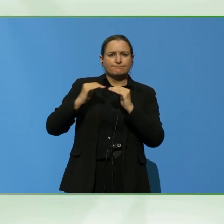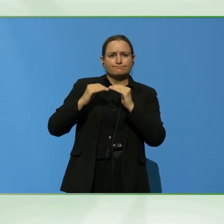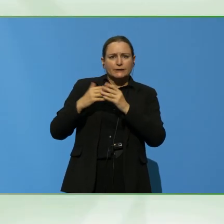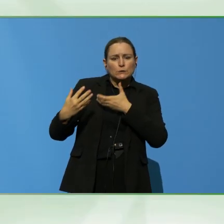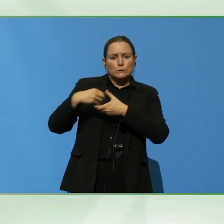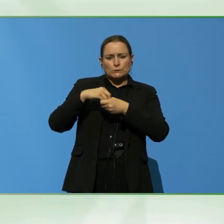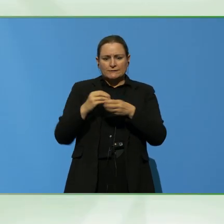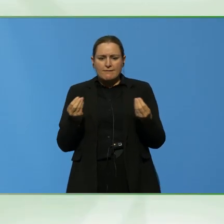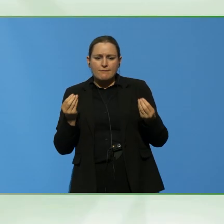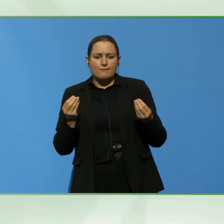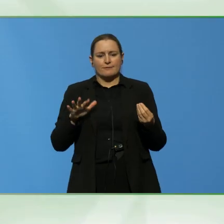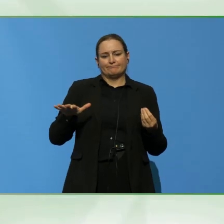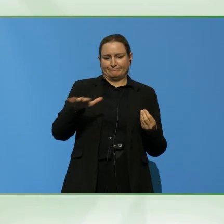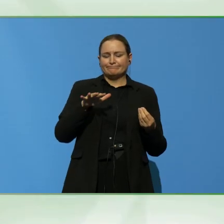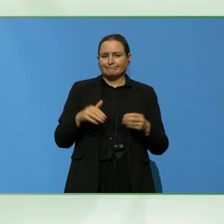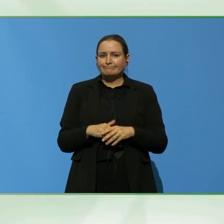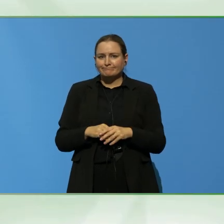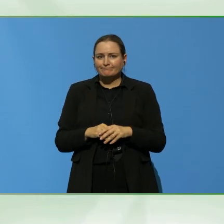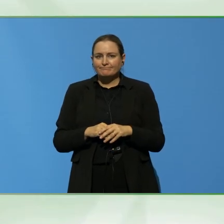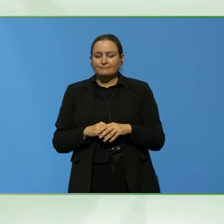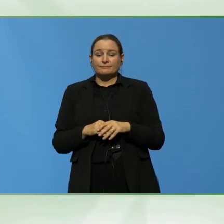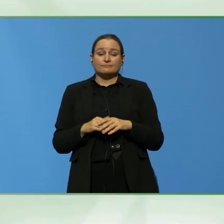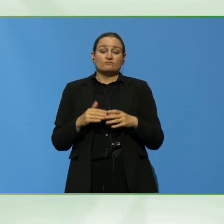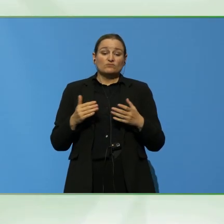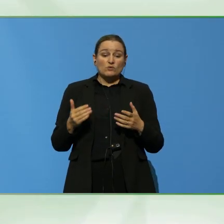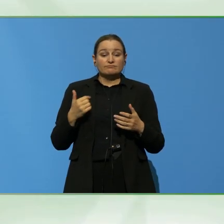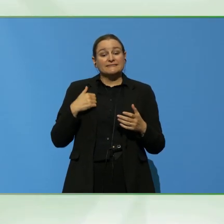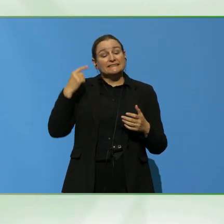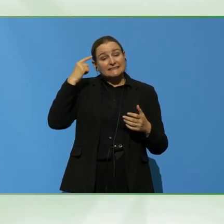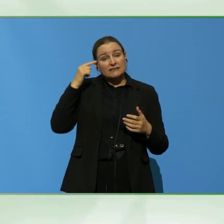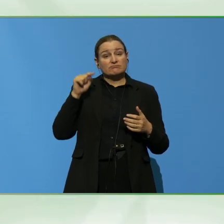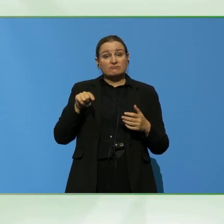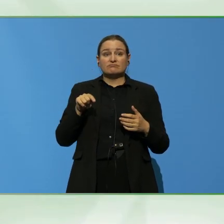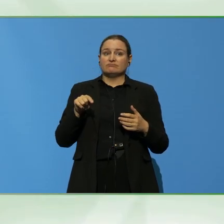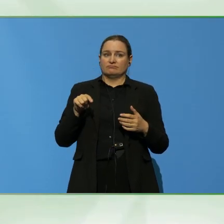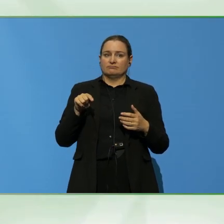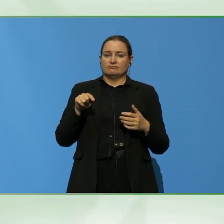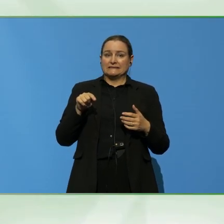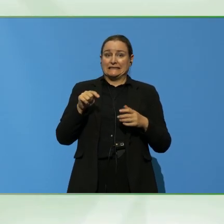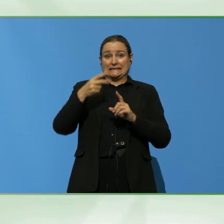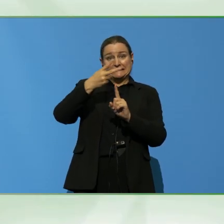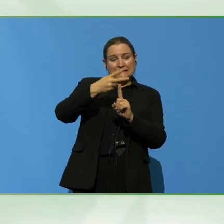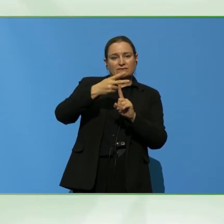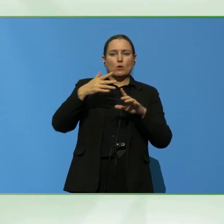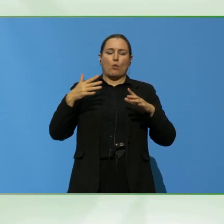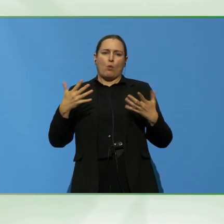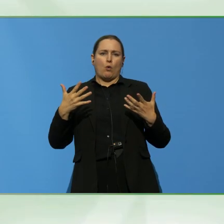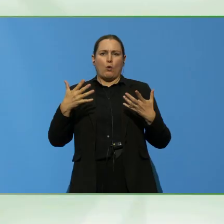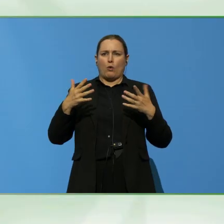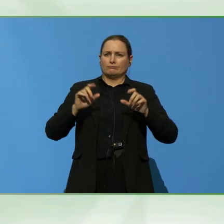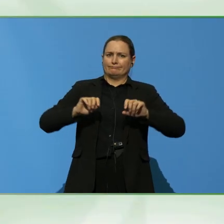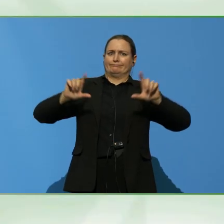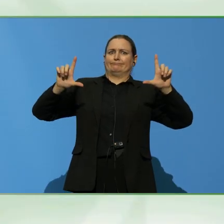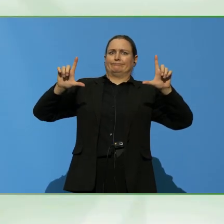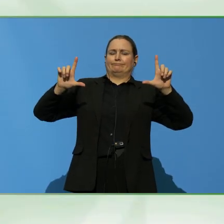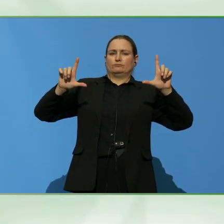topic. And I think the story of authentic casting and representation in TV is one of some progress. I